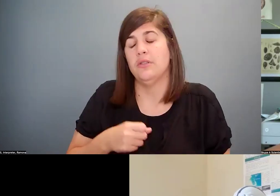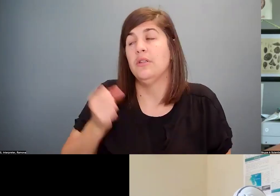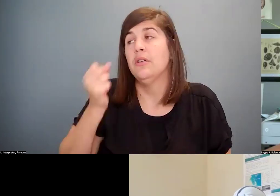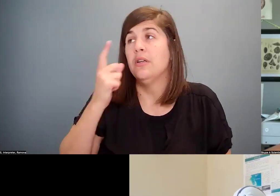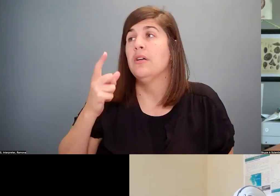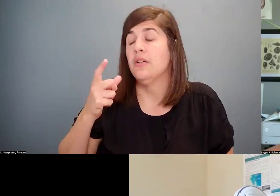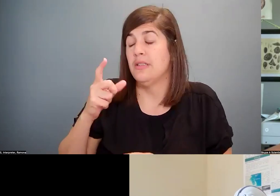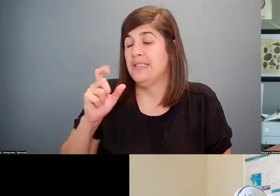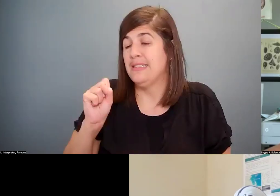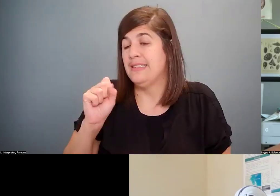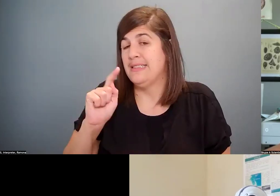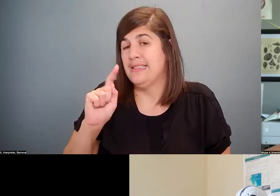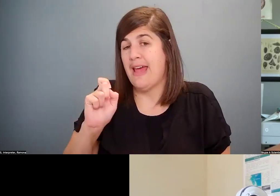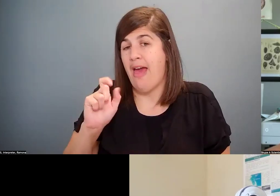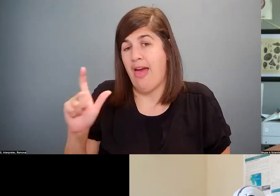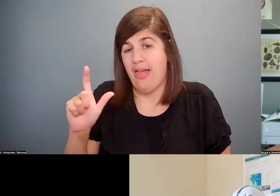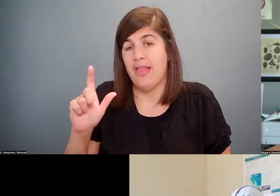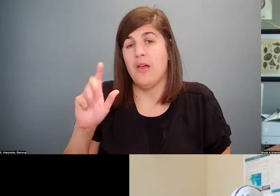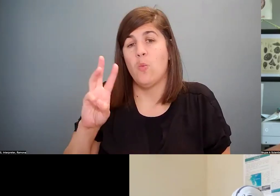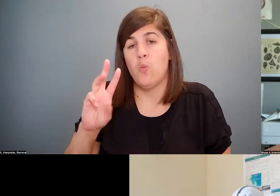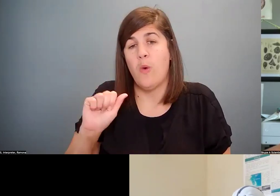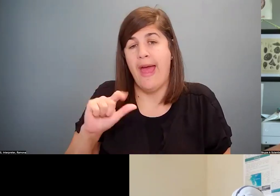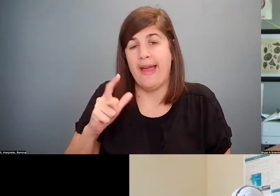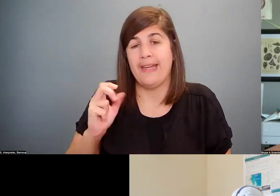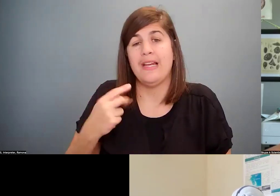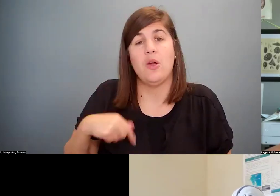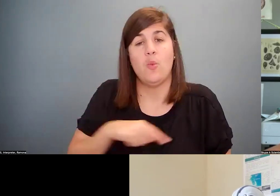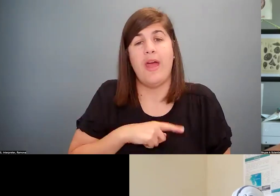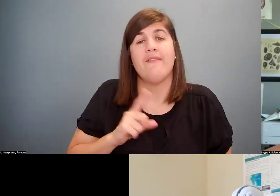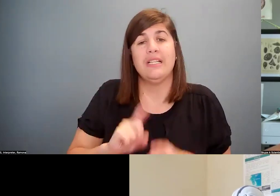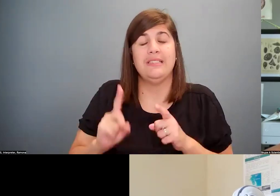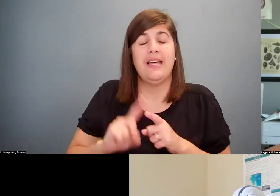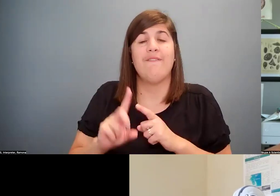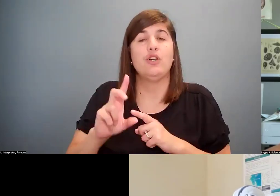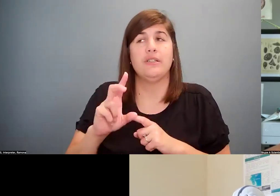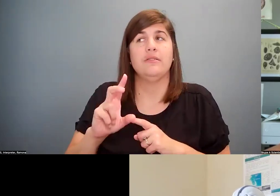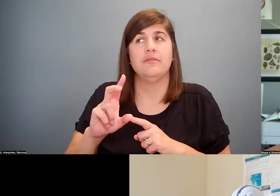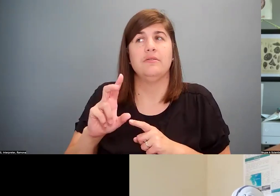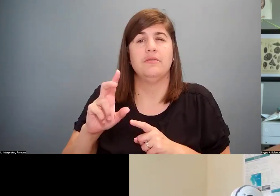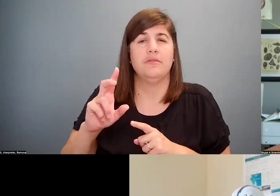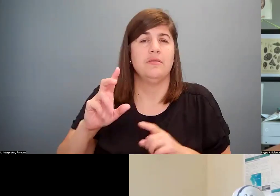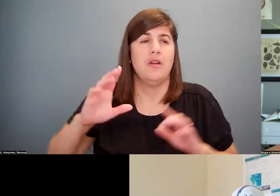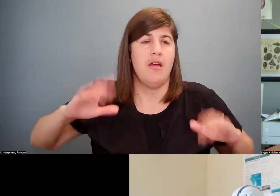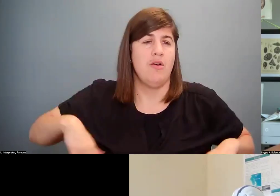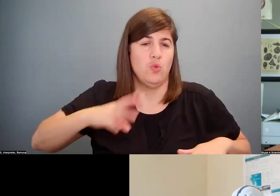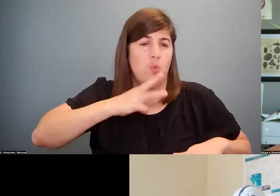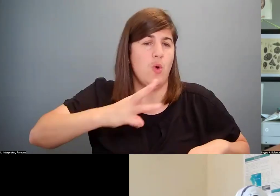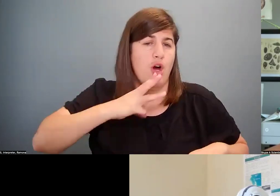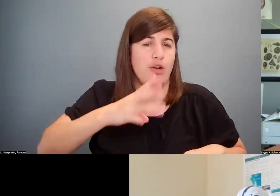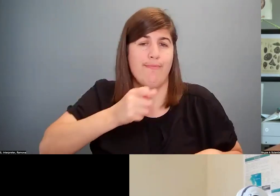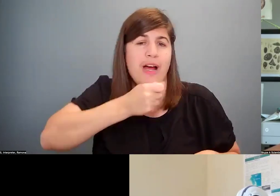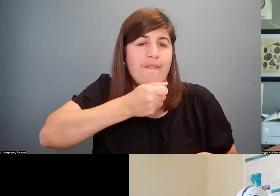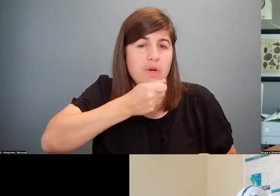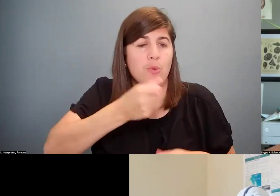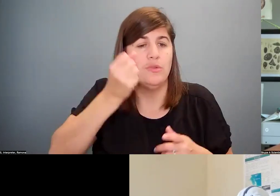we've got hydrophones everywhere, which are underwater microphones. And we use those. There are a bunch of researchers in the